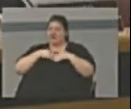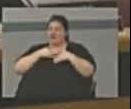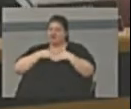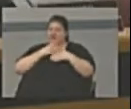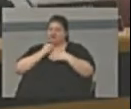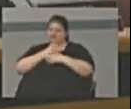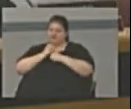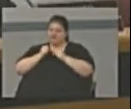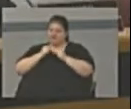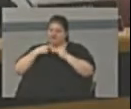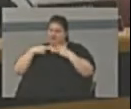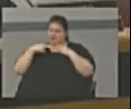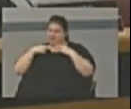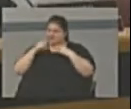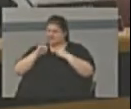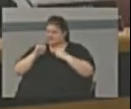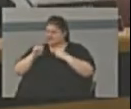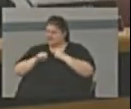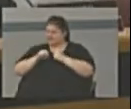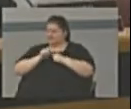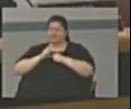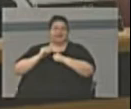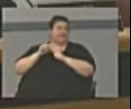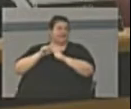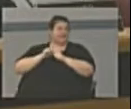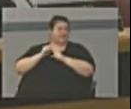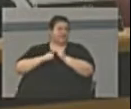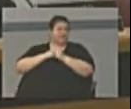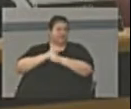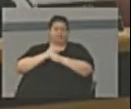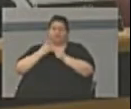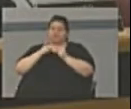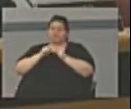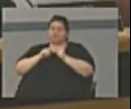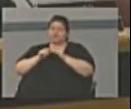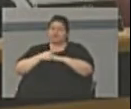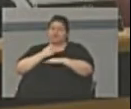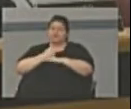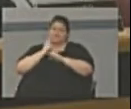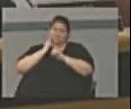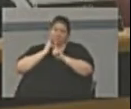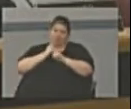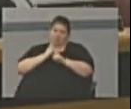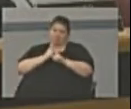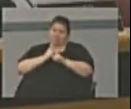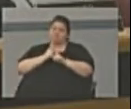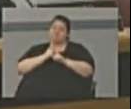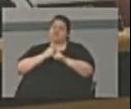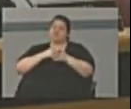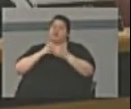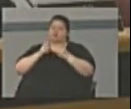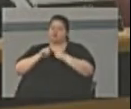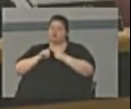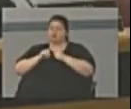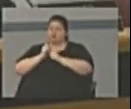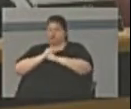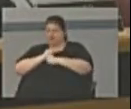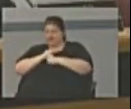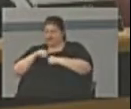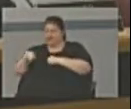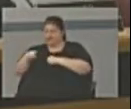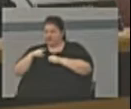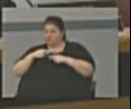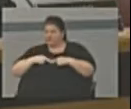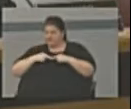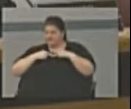safe holiday season. Each year we try to set some goals. This year's no different, and I want to make the residents and the business community aware